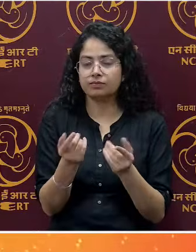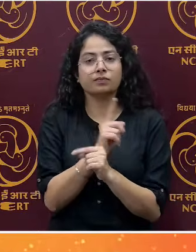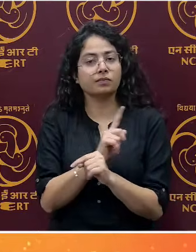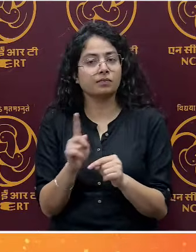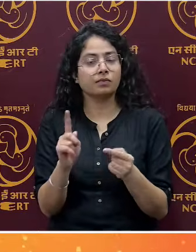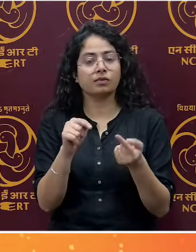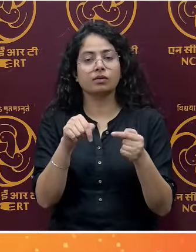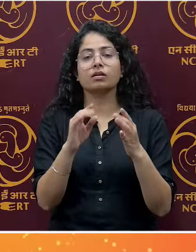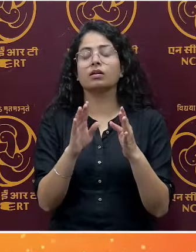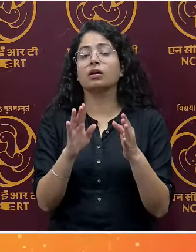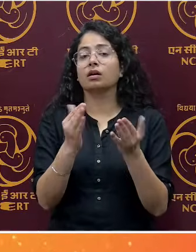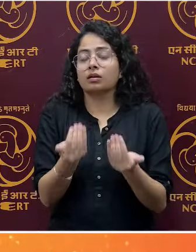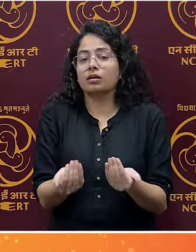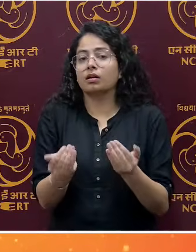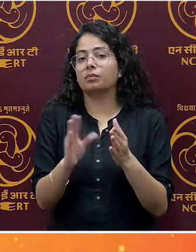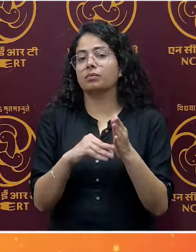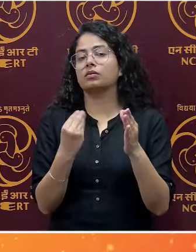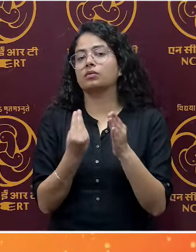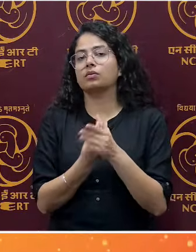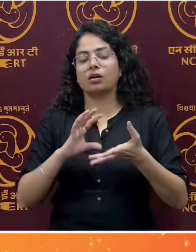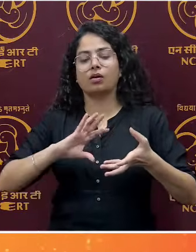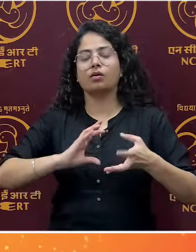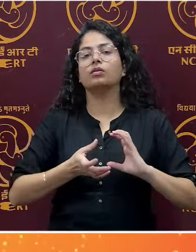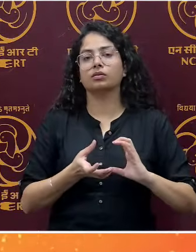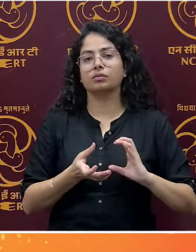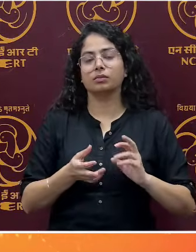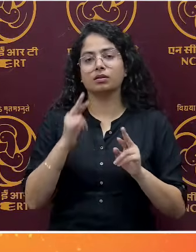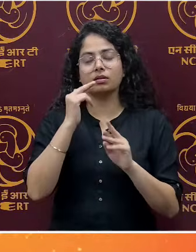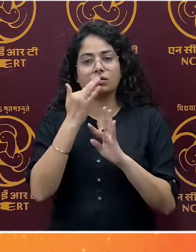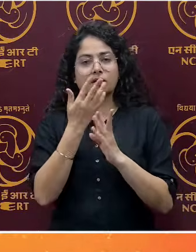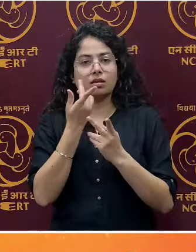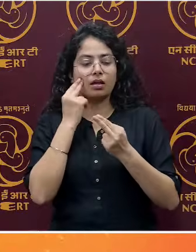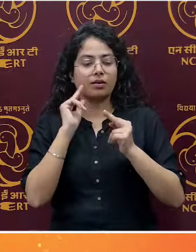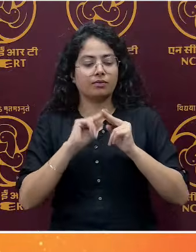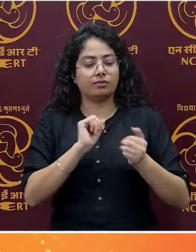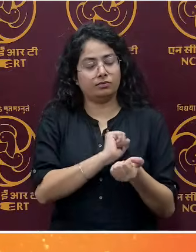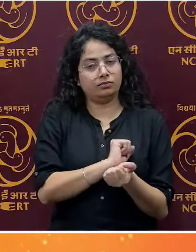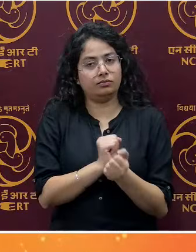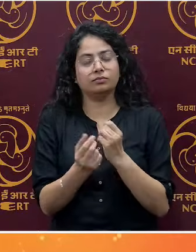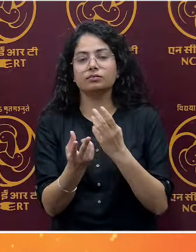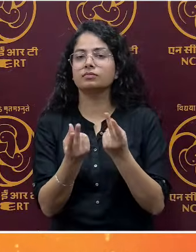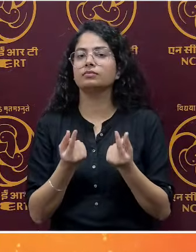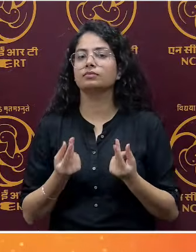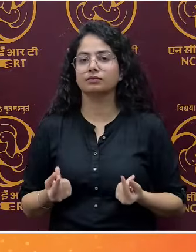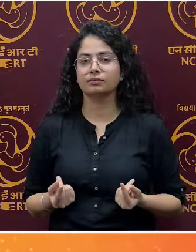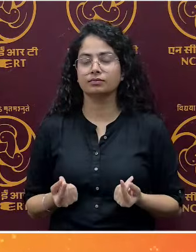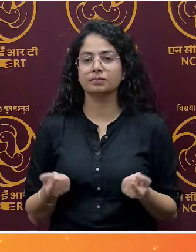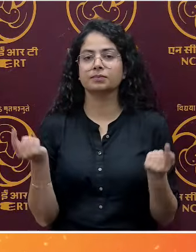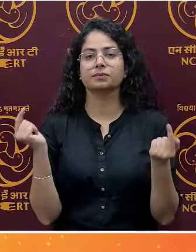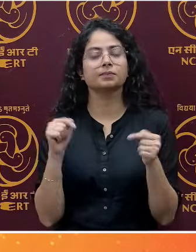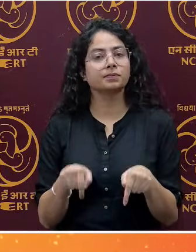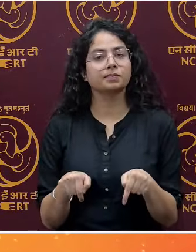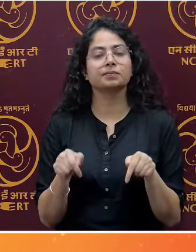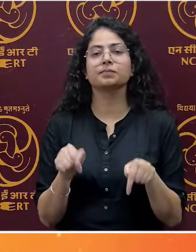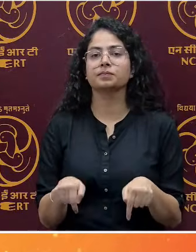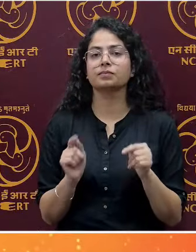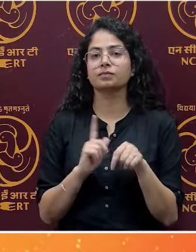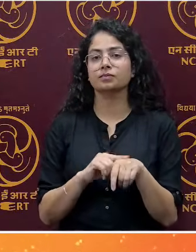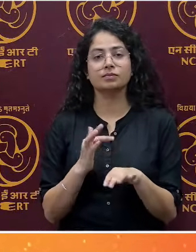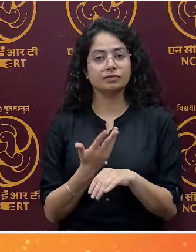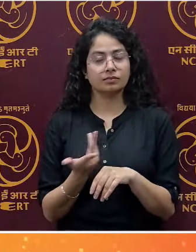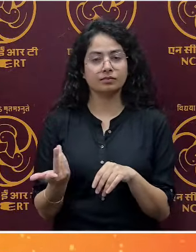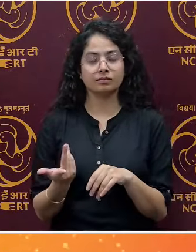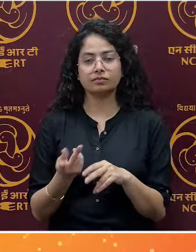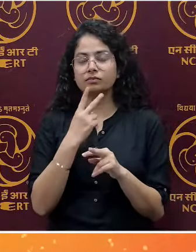is automating the entire process to do the conversions instantly. So now it's time